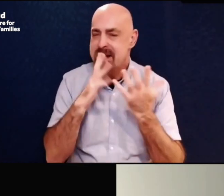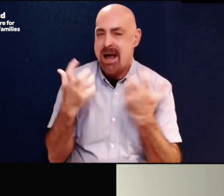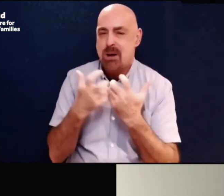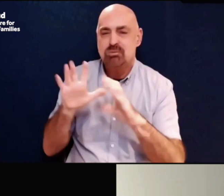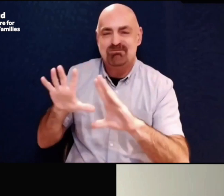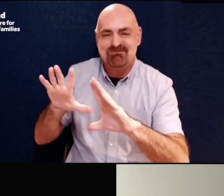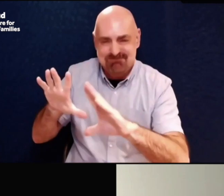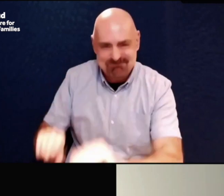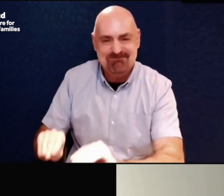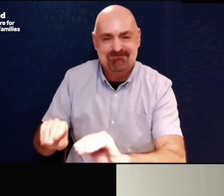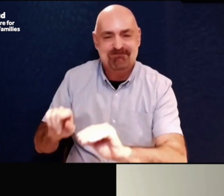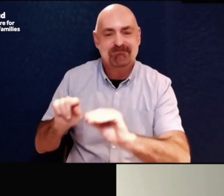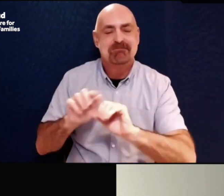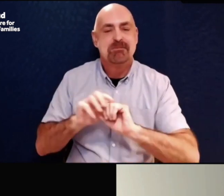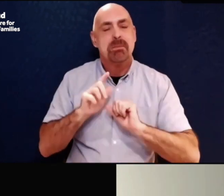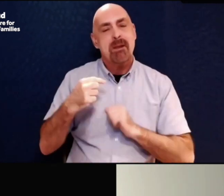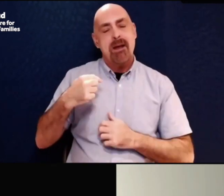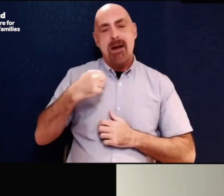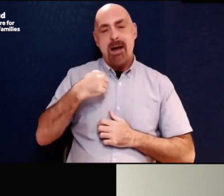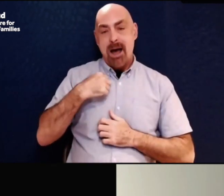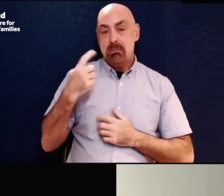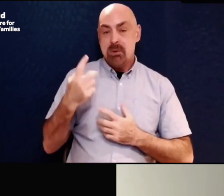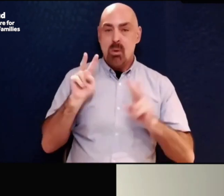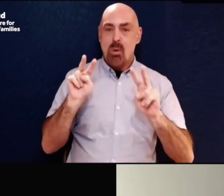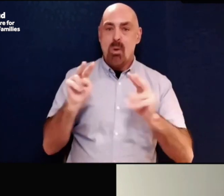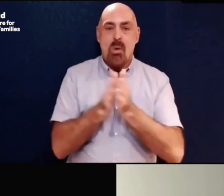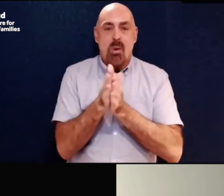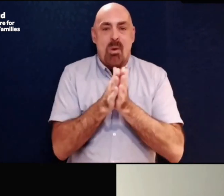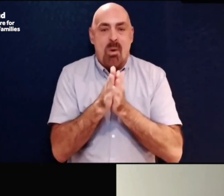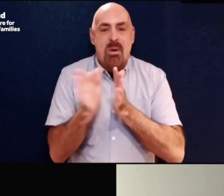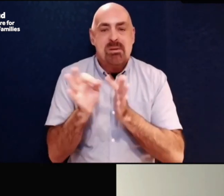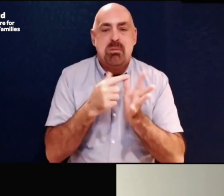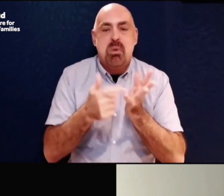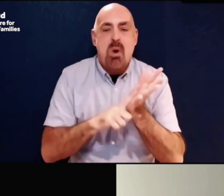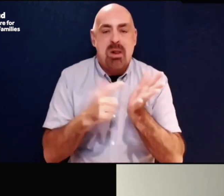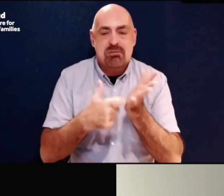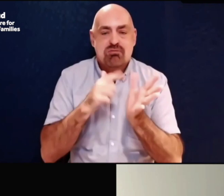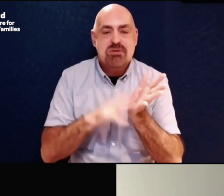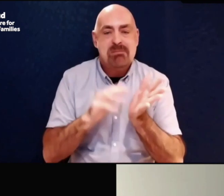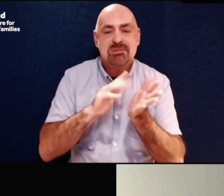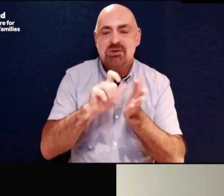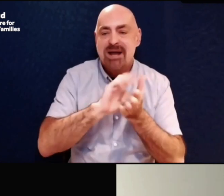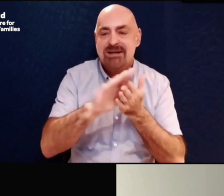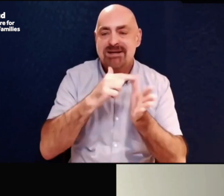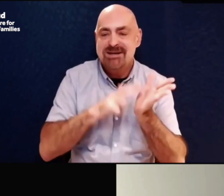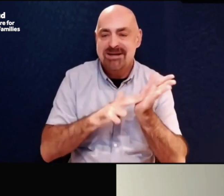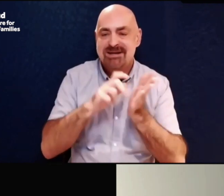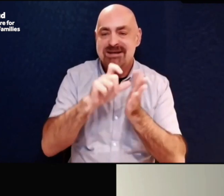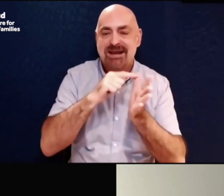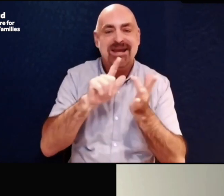forward to the insight Paul Ramchandani can bring to this challenging